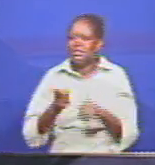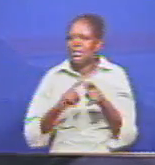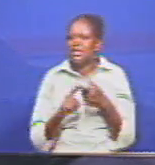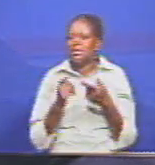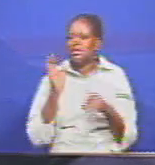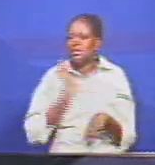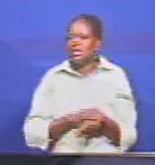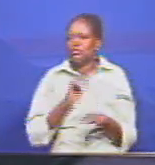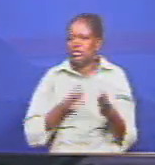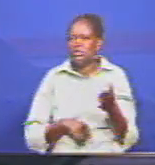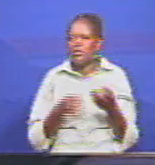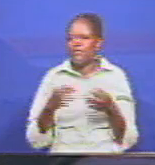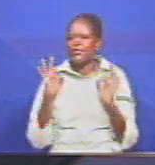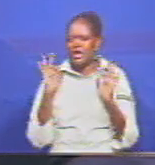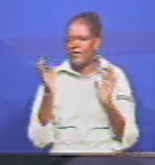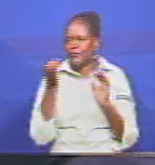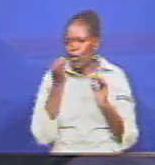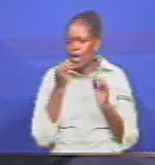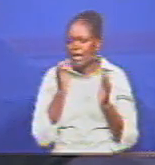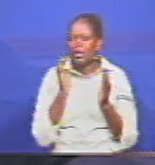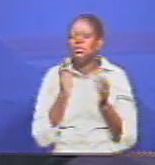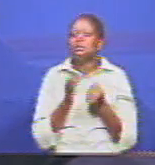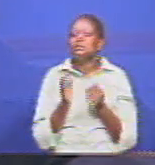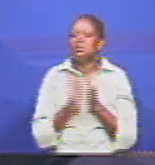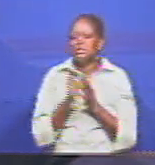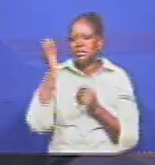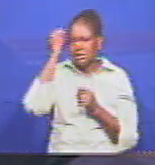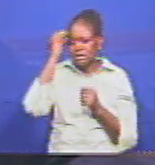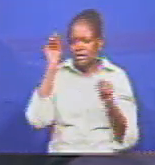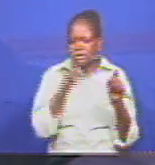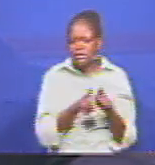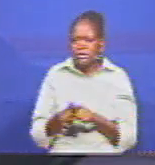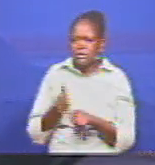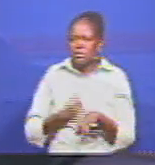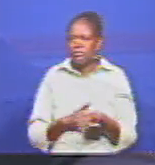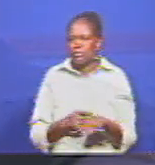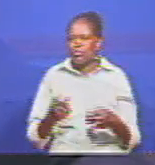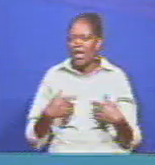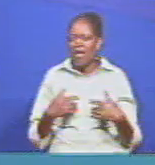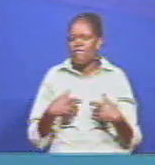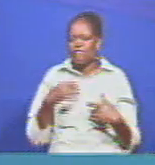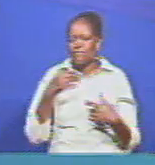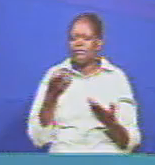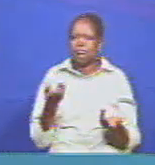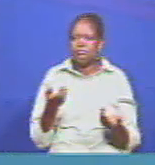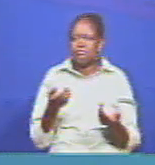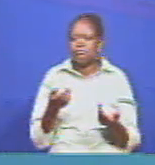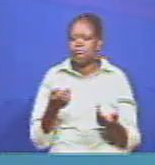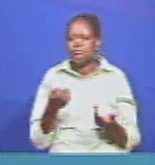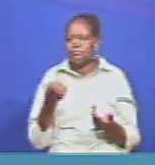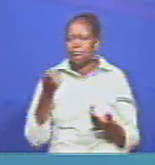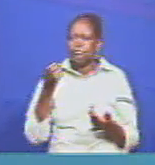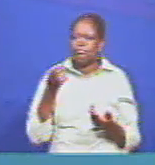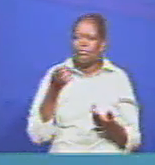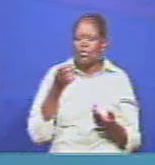receiving free meals and free education. Okay. And at the same time, we have orphanages, mm-hmm. you know. We started